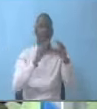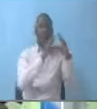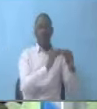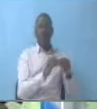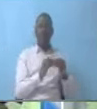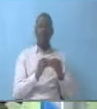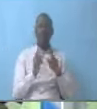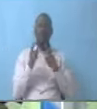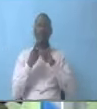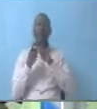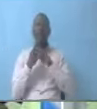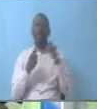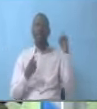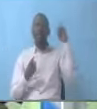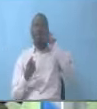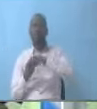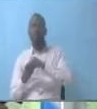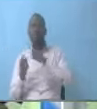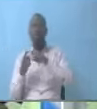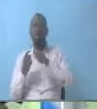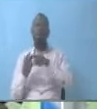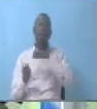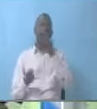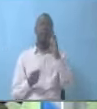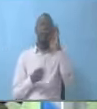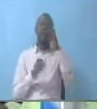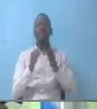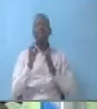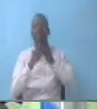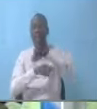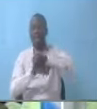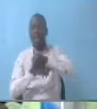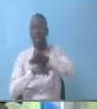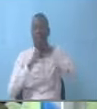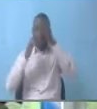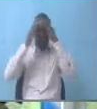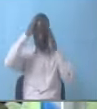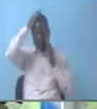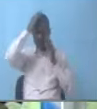Yundum and Fajara barracks and summarily executed